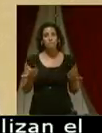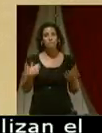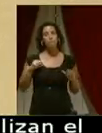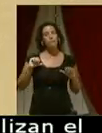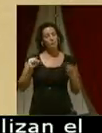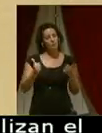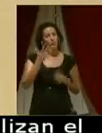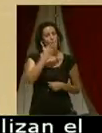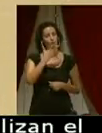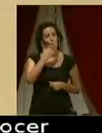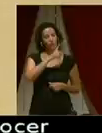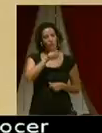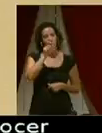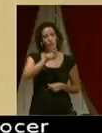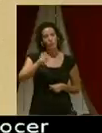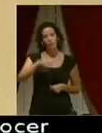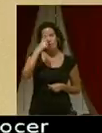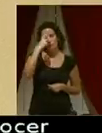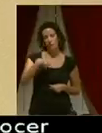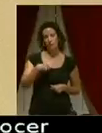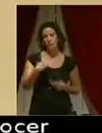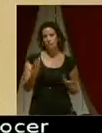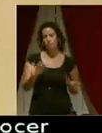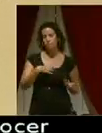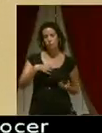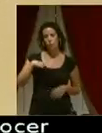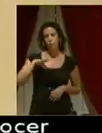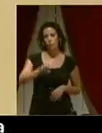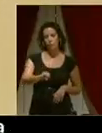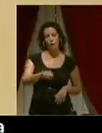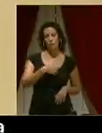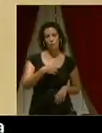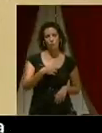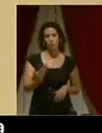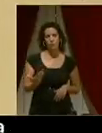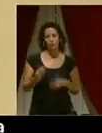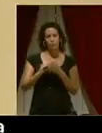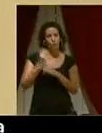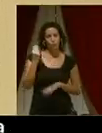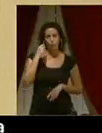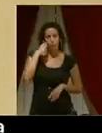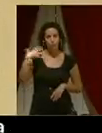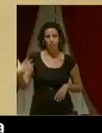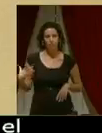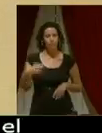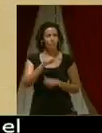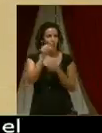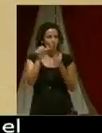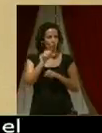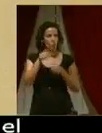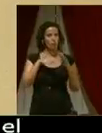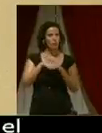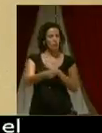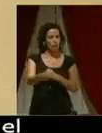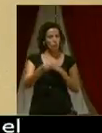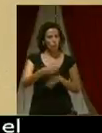residual vision use iPhone. The majority of them do. Nevertheless, not everybody can afford to